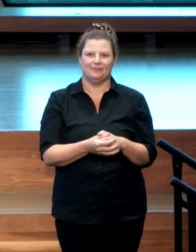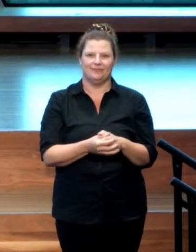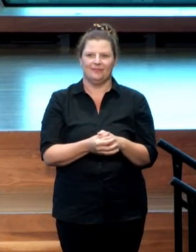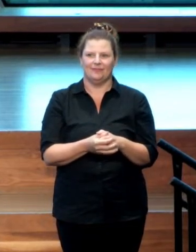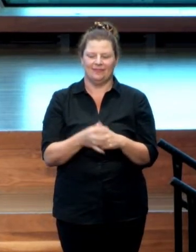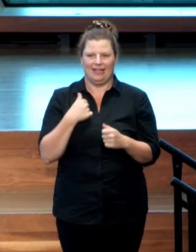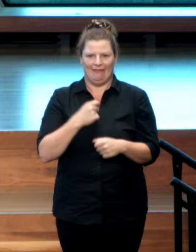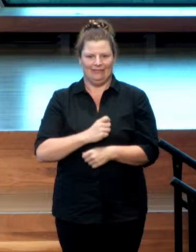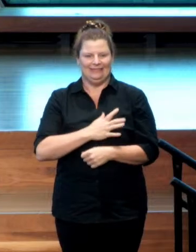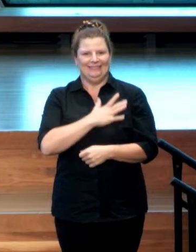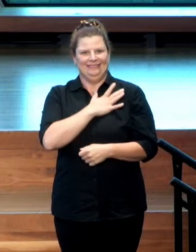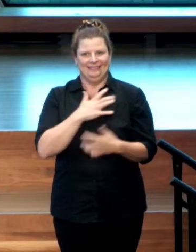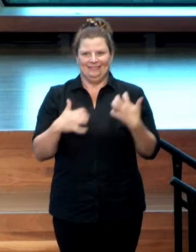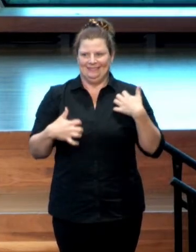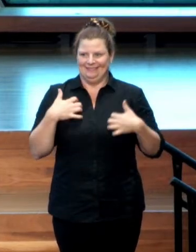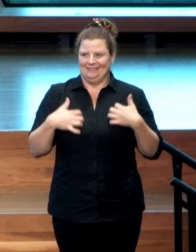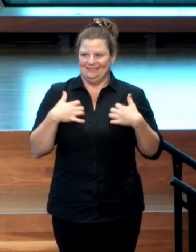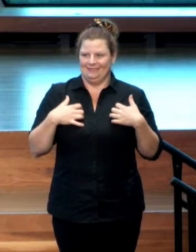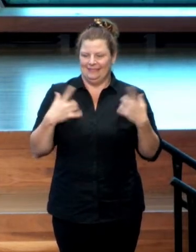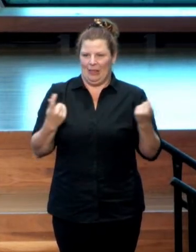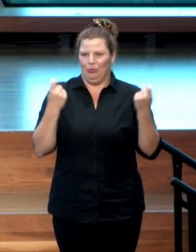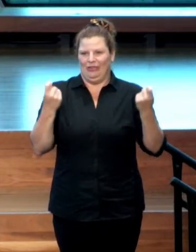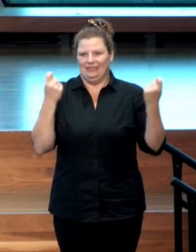Sometimes I just feel it so deep inside.